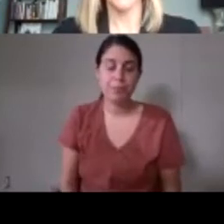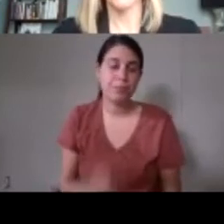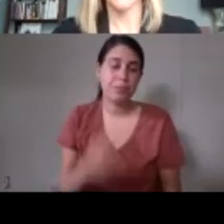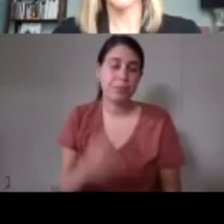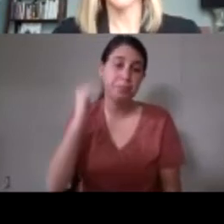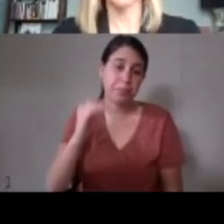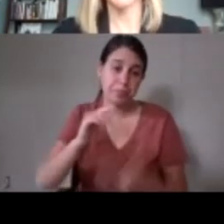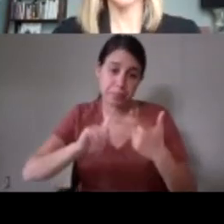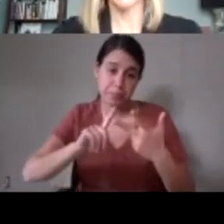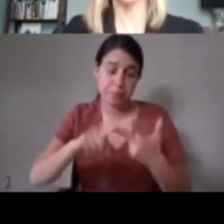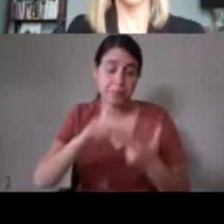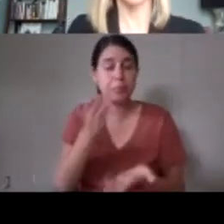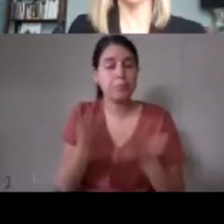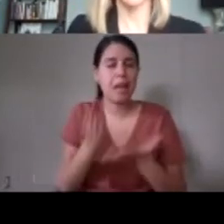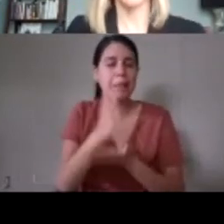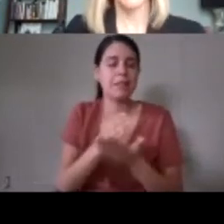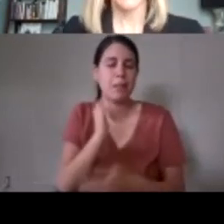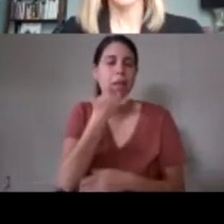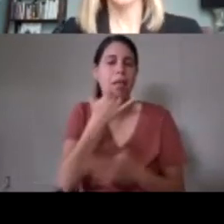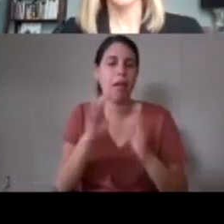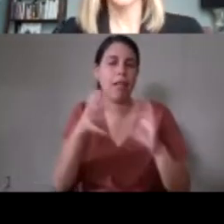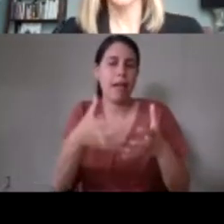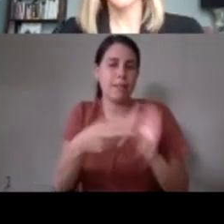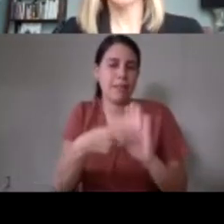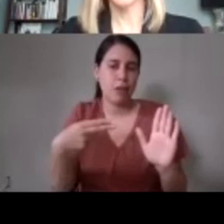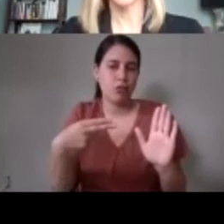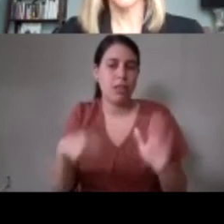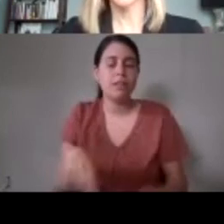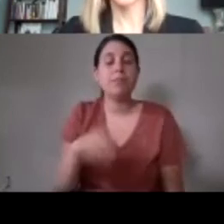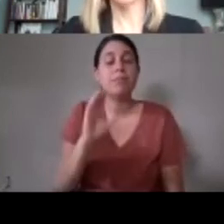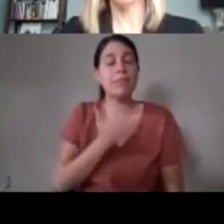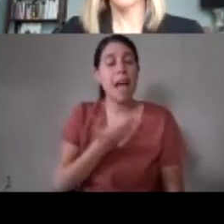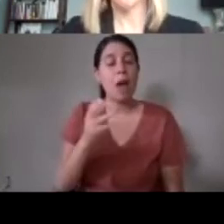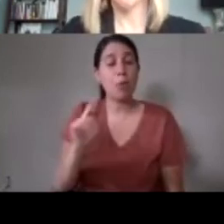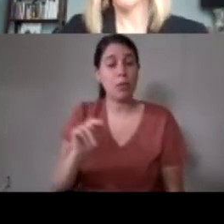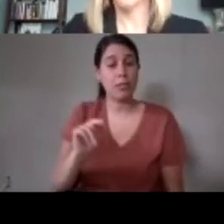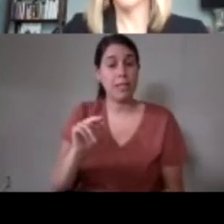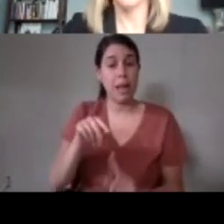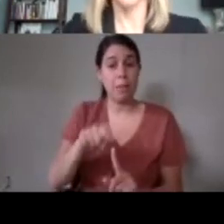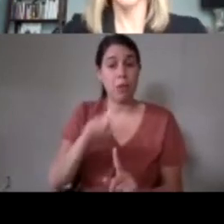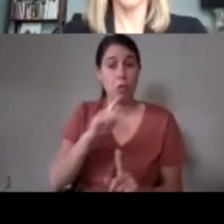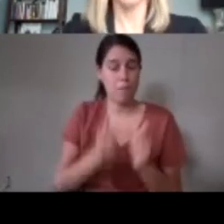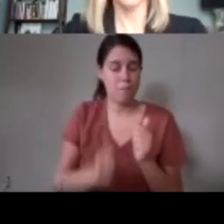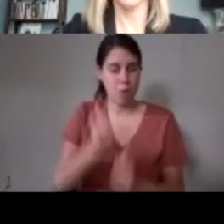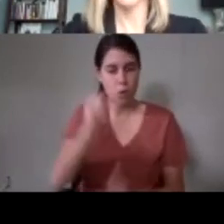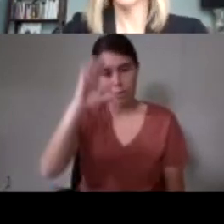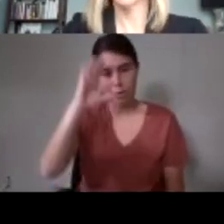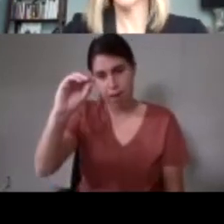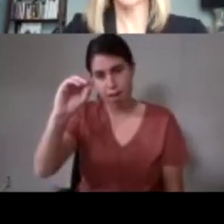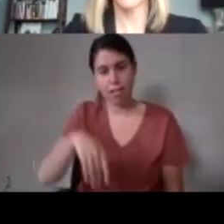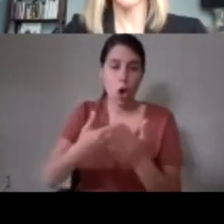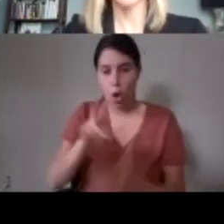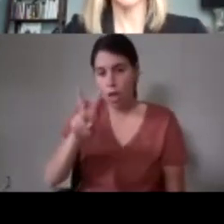possible that there was some misclassification. And because our sample was largely male and it was all veterans,